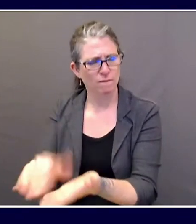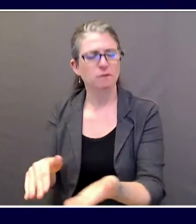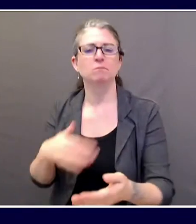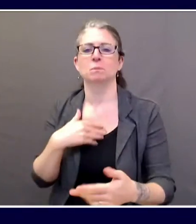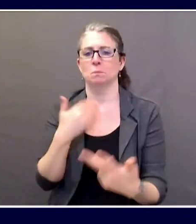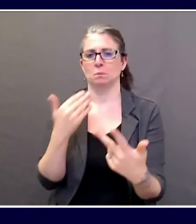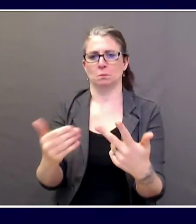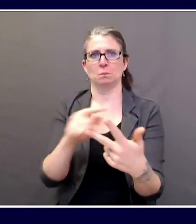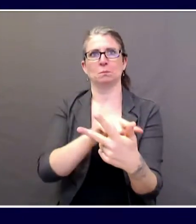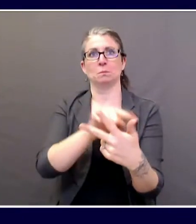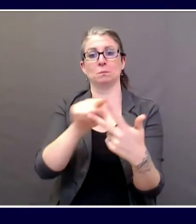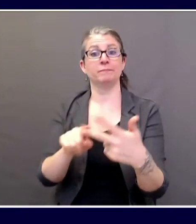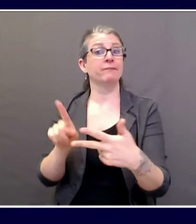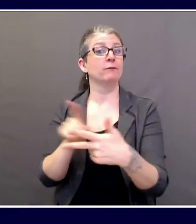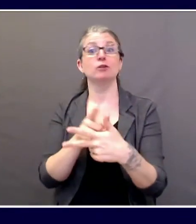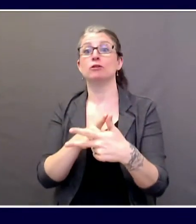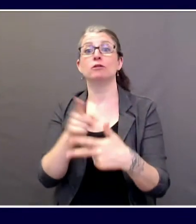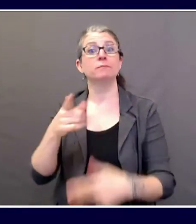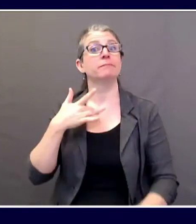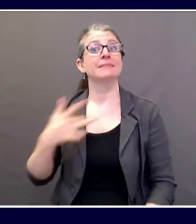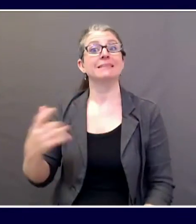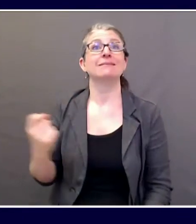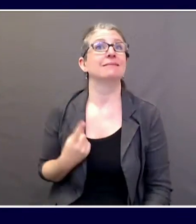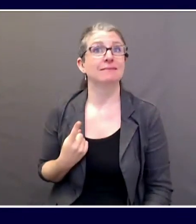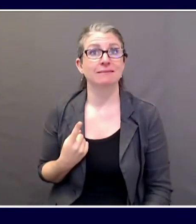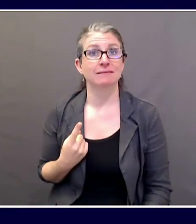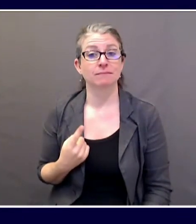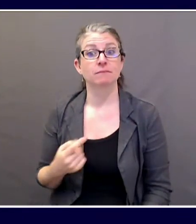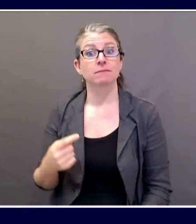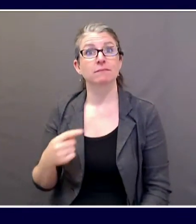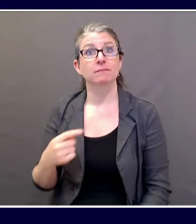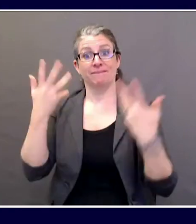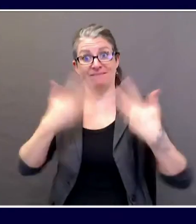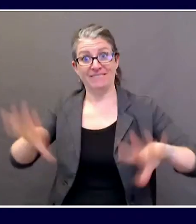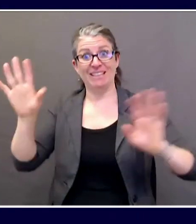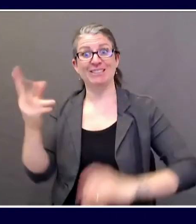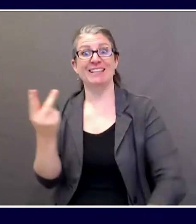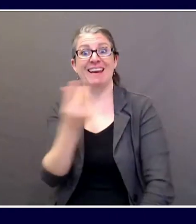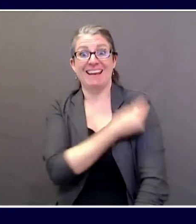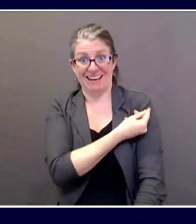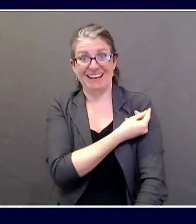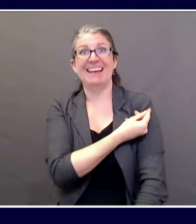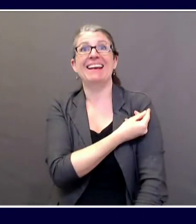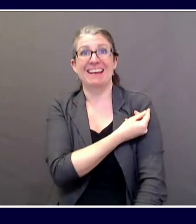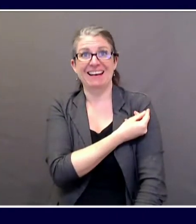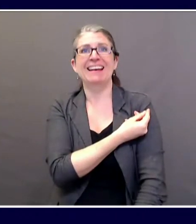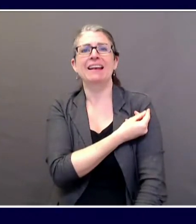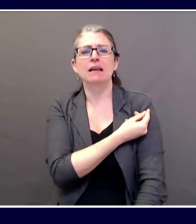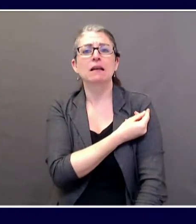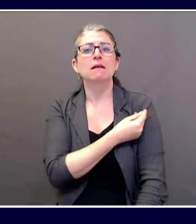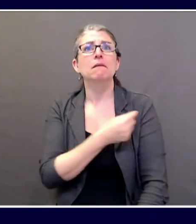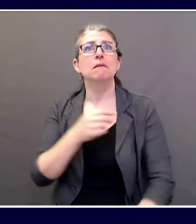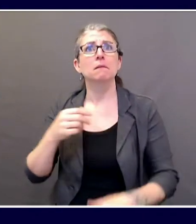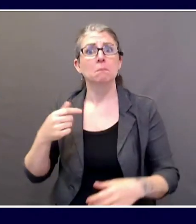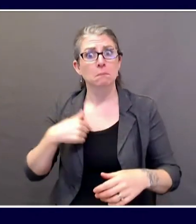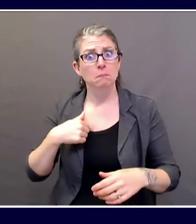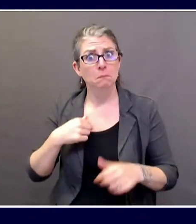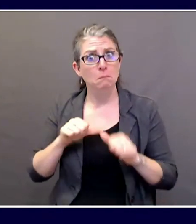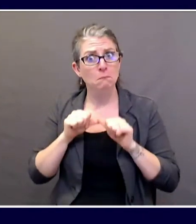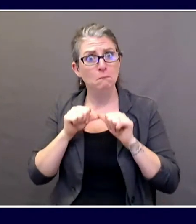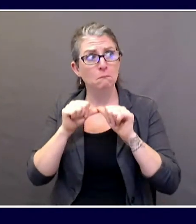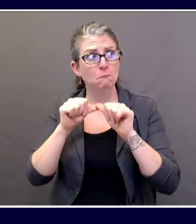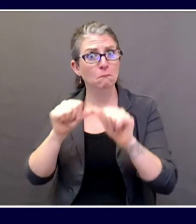how long will the protection from the vaccine last? And the answer